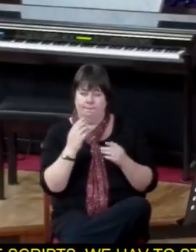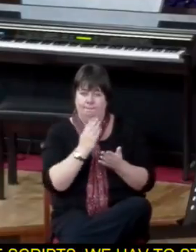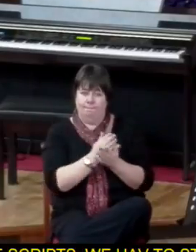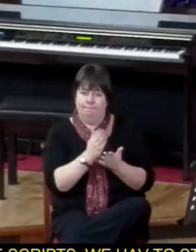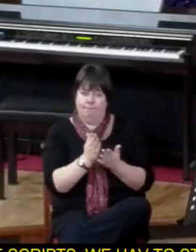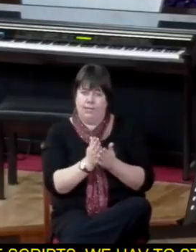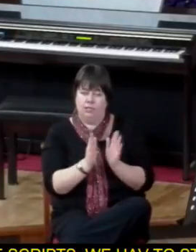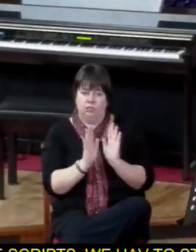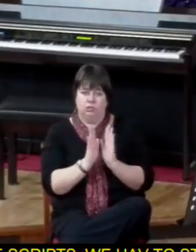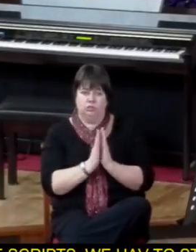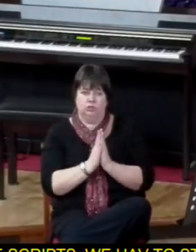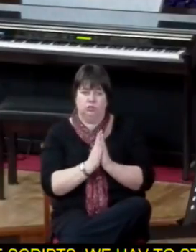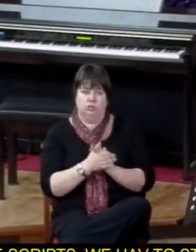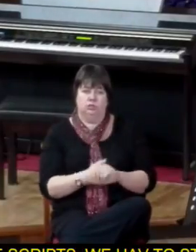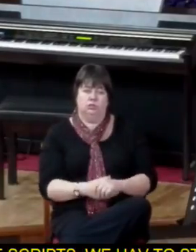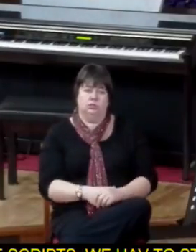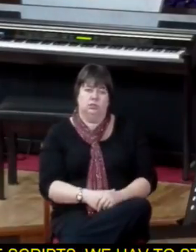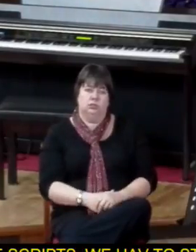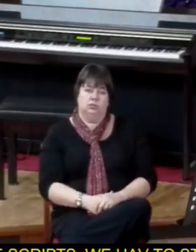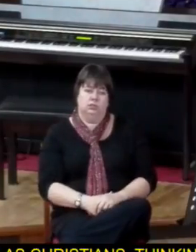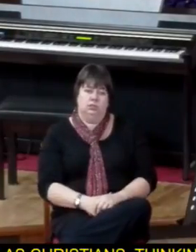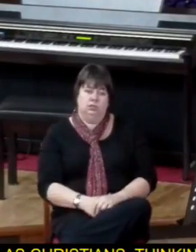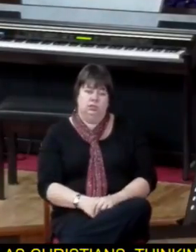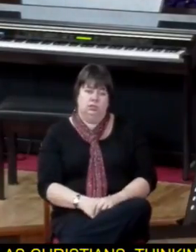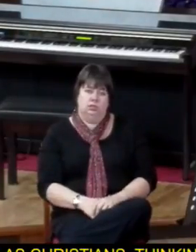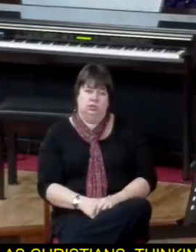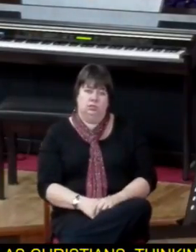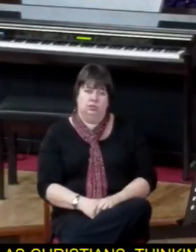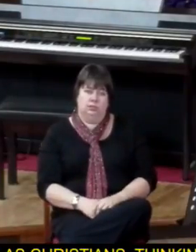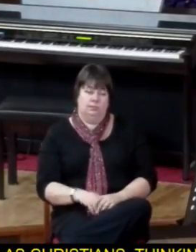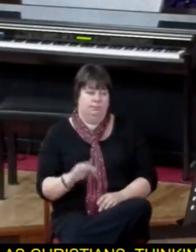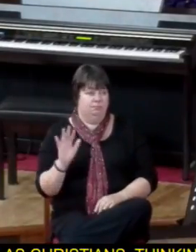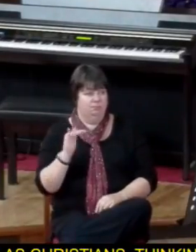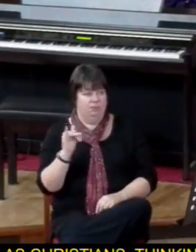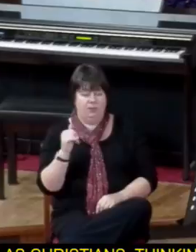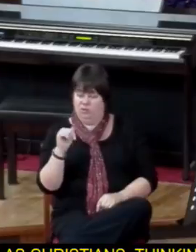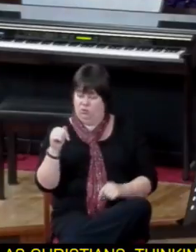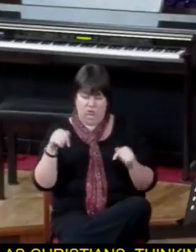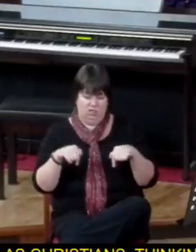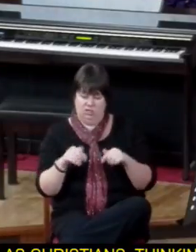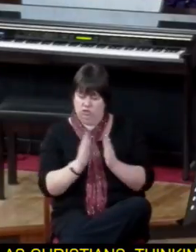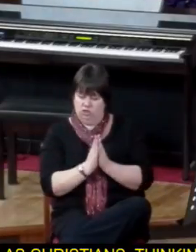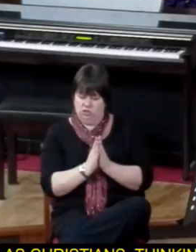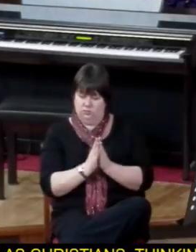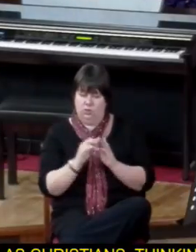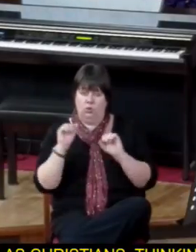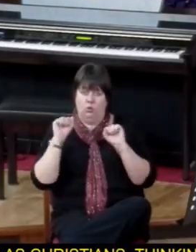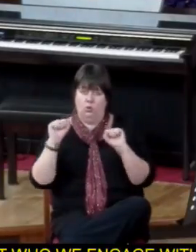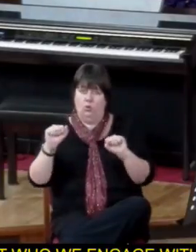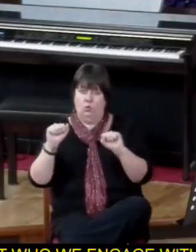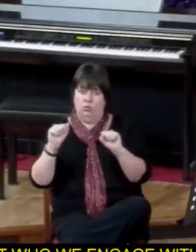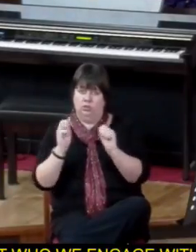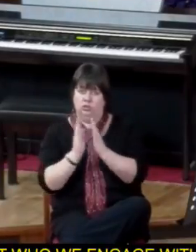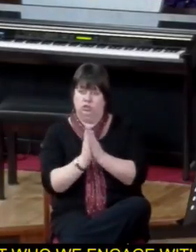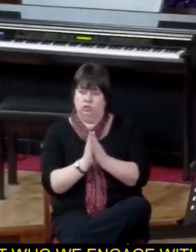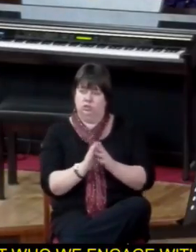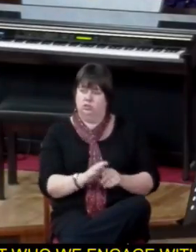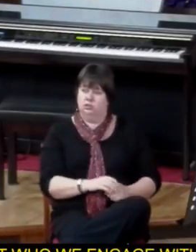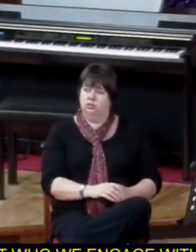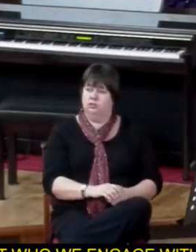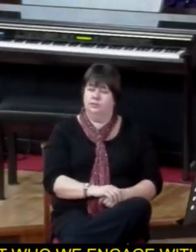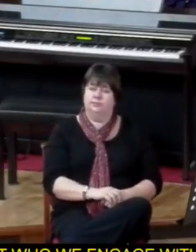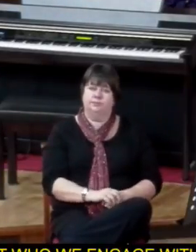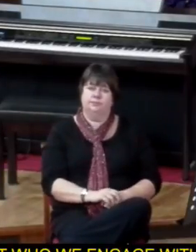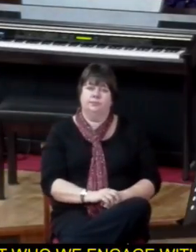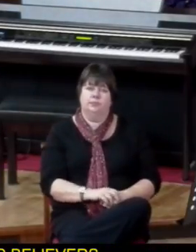this church, then the Church of Jesus Christ, wherever it meets. What do you have in common with those